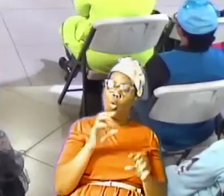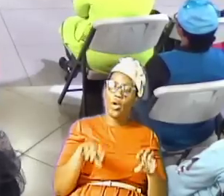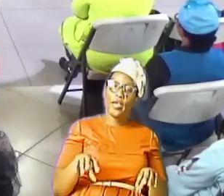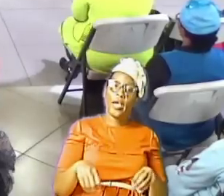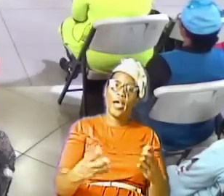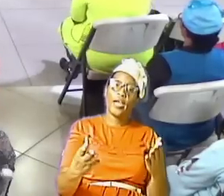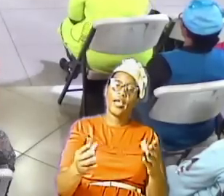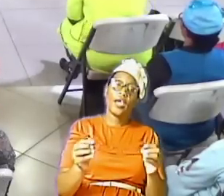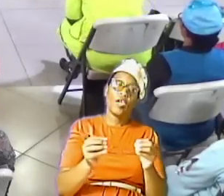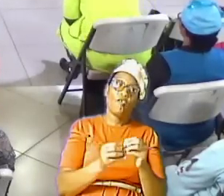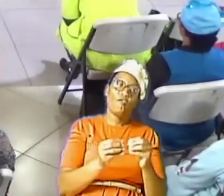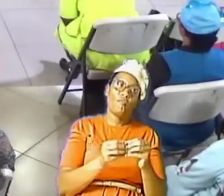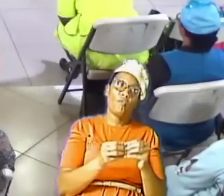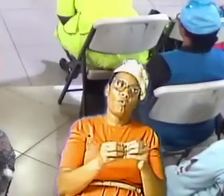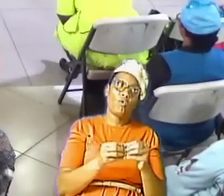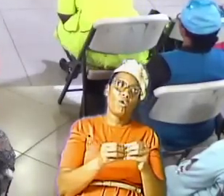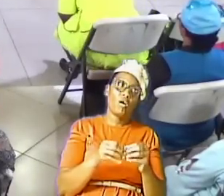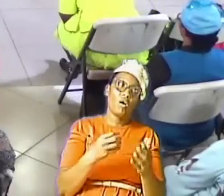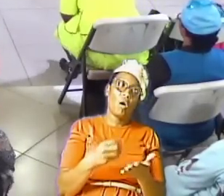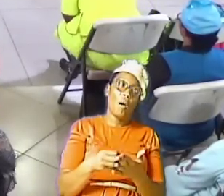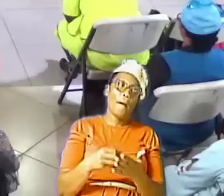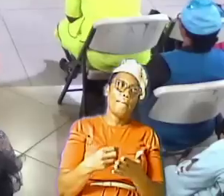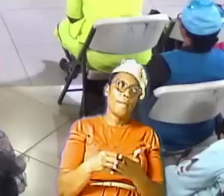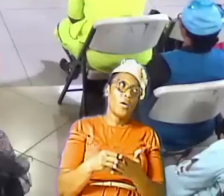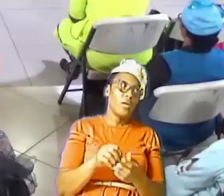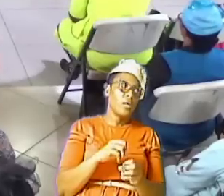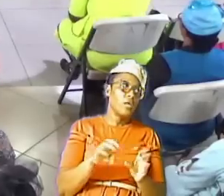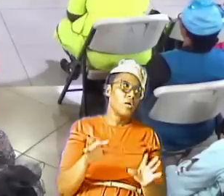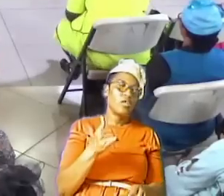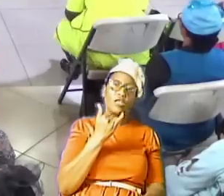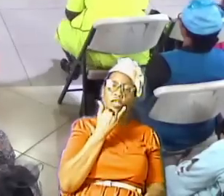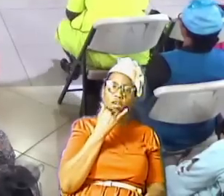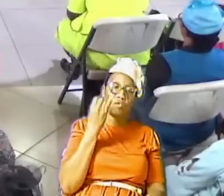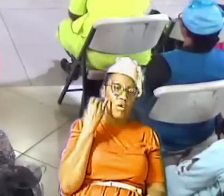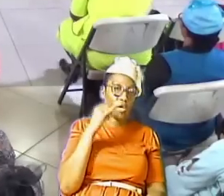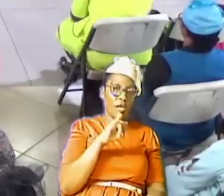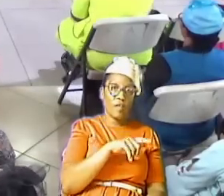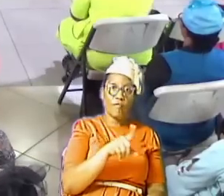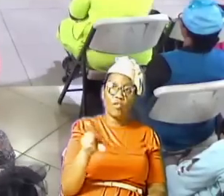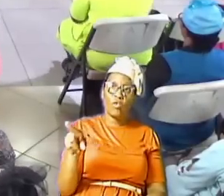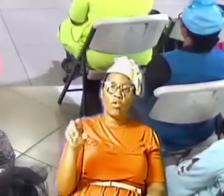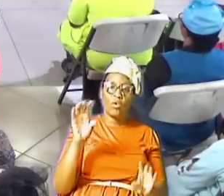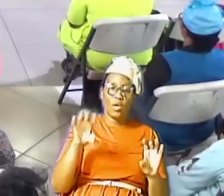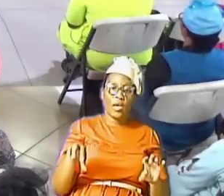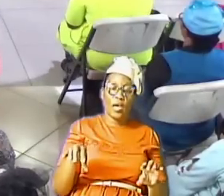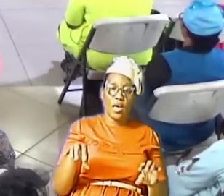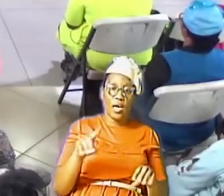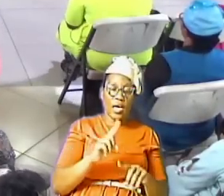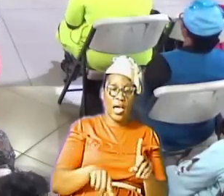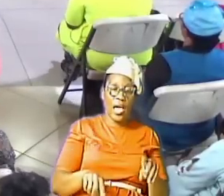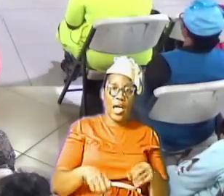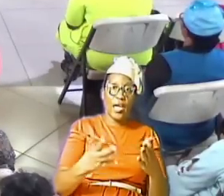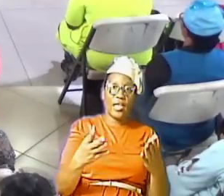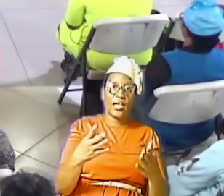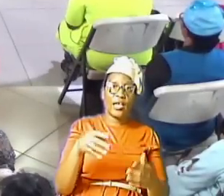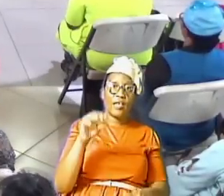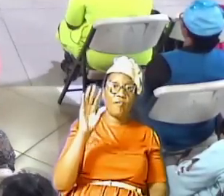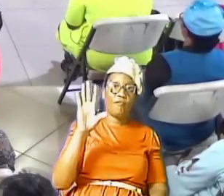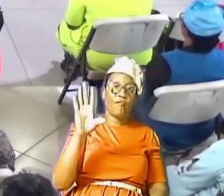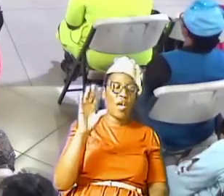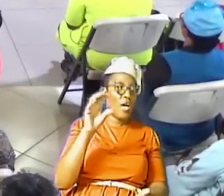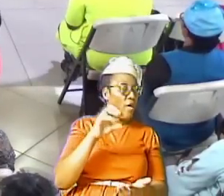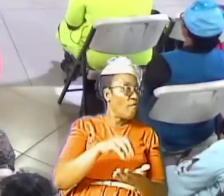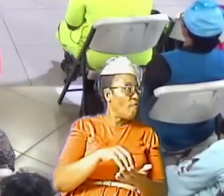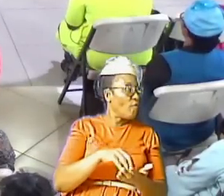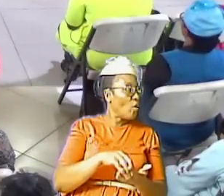hear about, what about those that can give less? Of course, nothing is wrong. If you can't make it to the five, but you can go four or three or